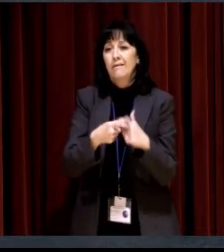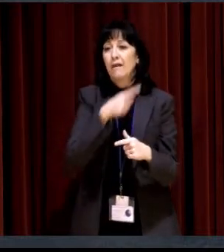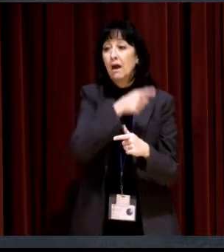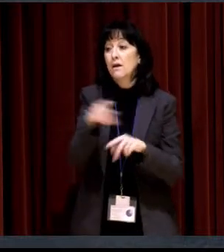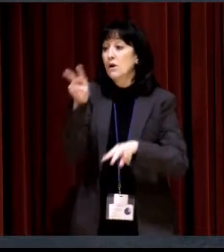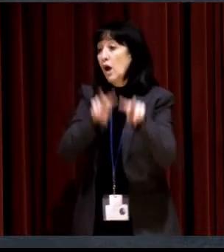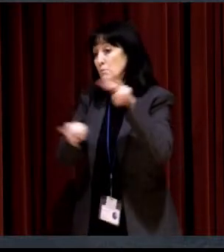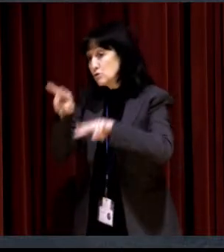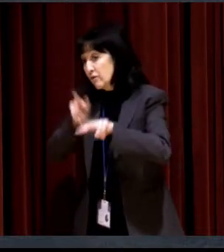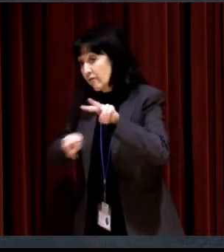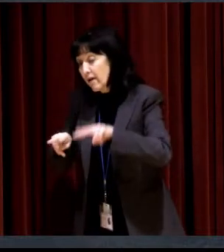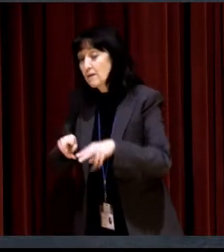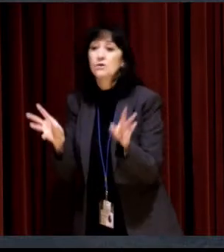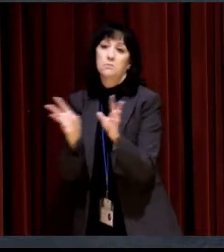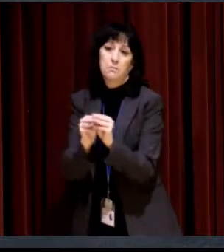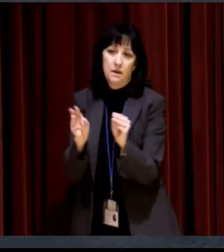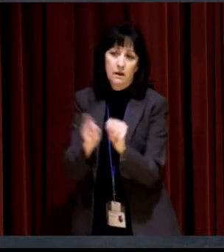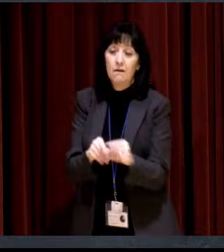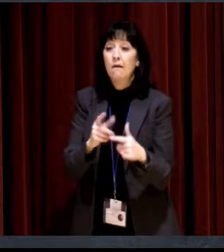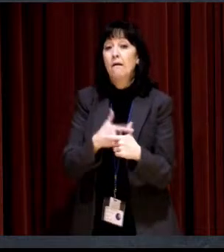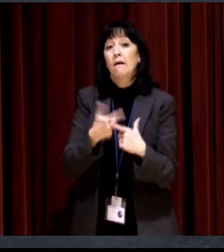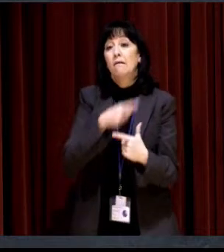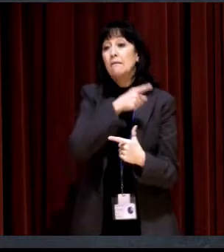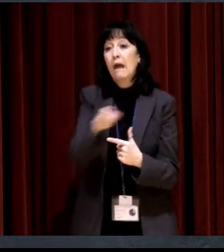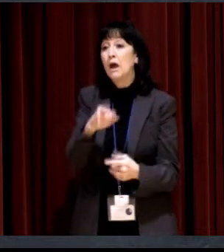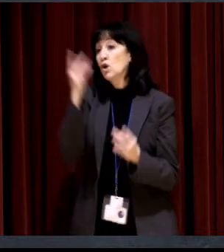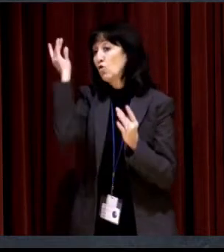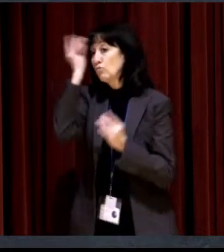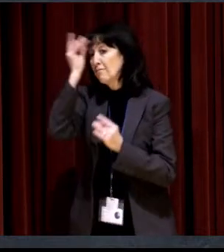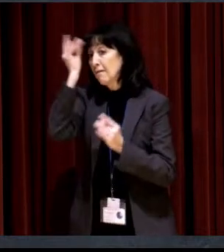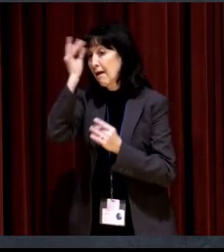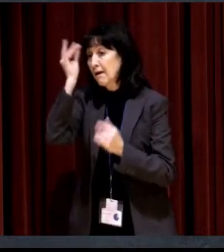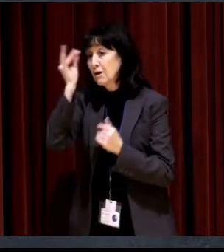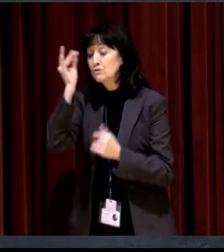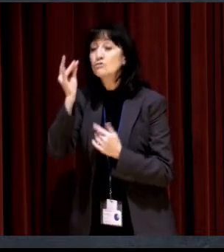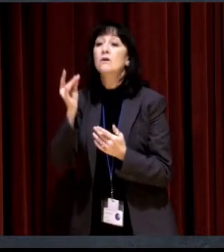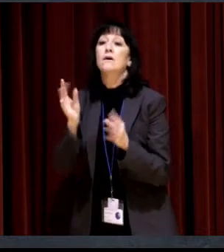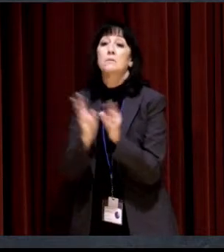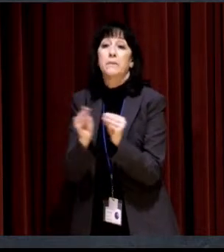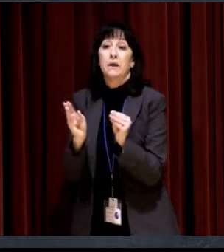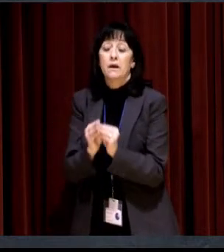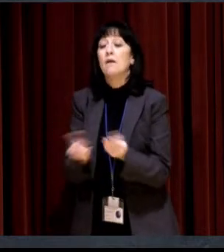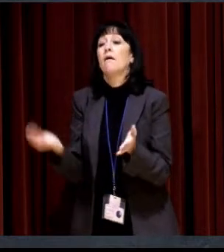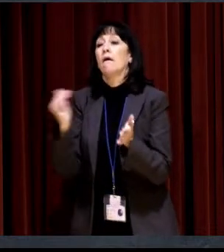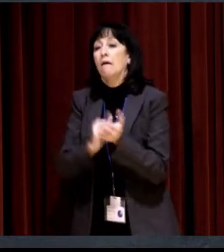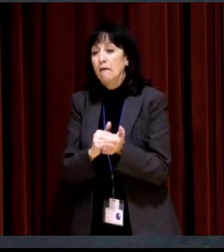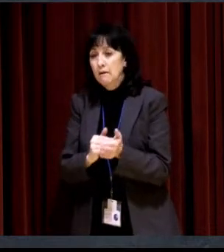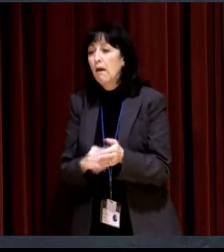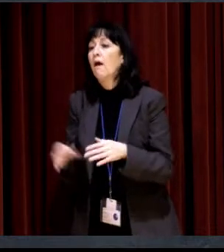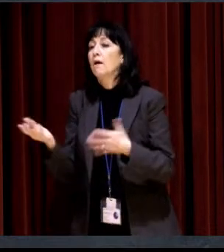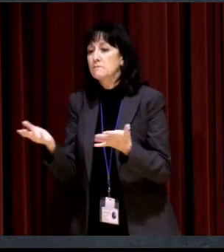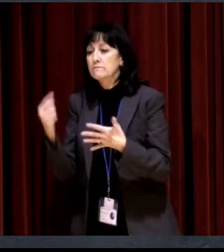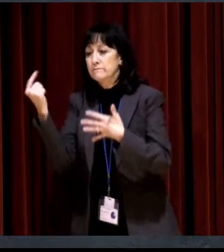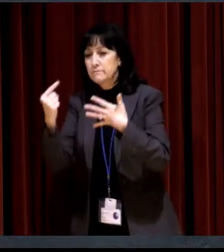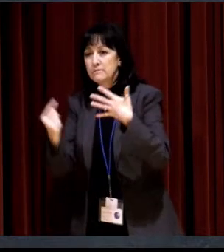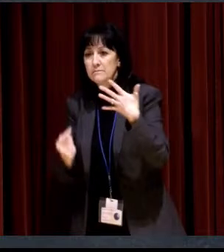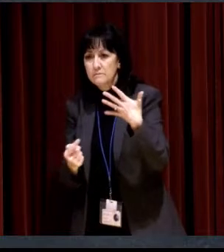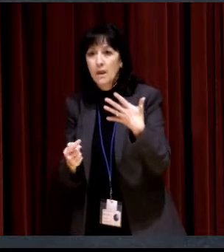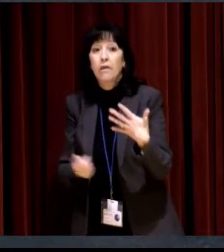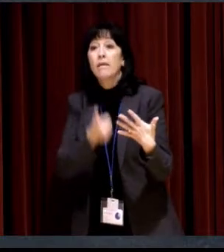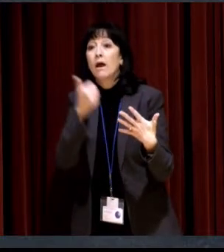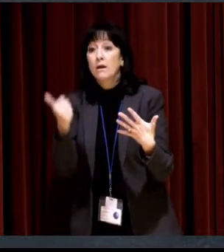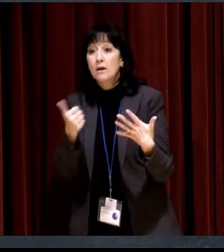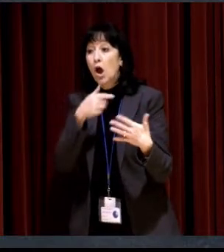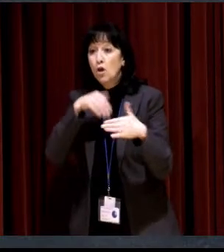meeting, and then you have DOE on top of that comes through twice a month, one for ELA and one for math. Like, when does it